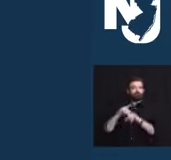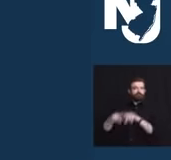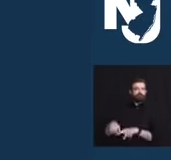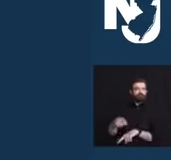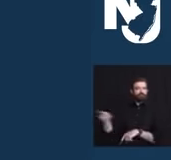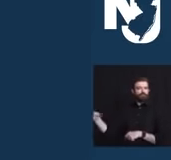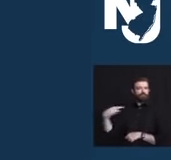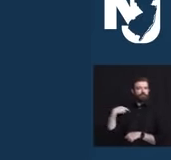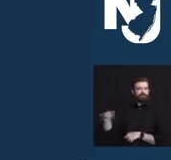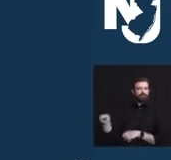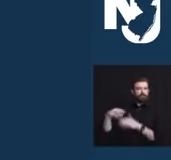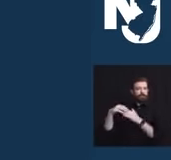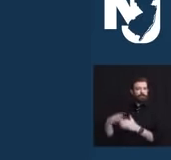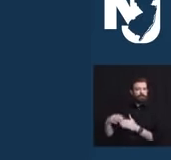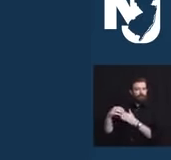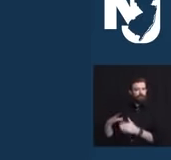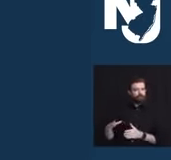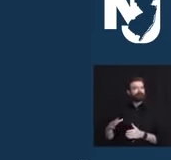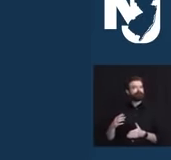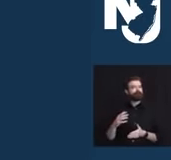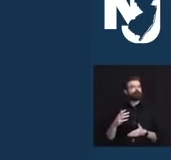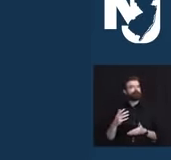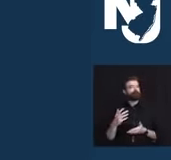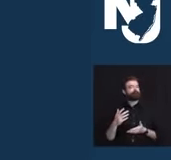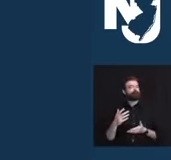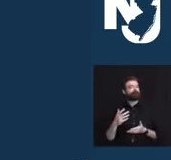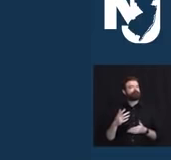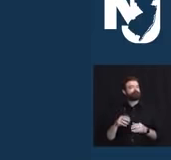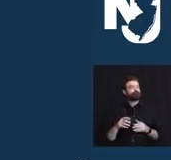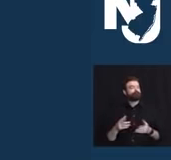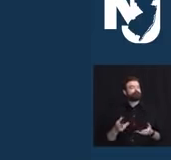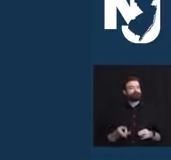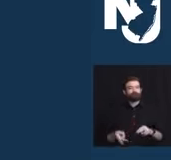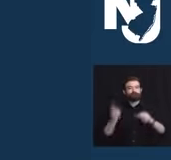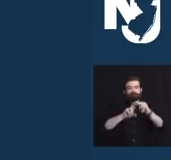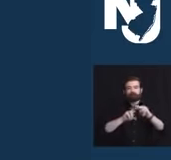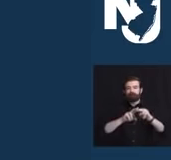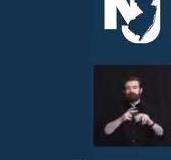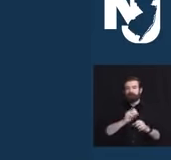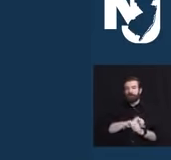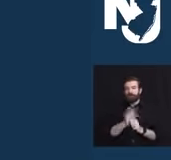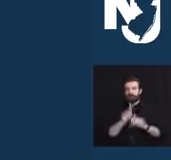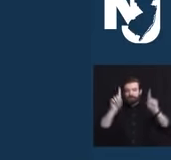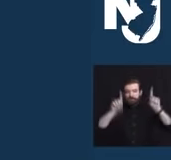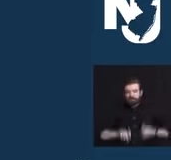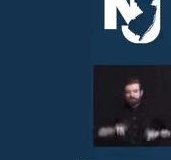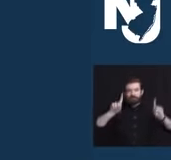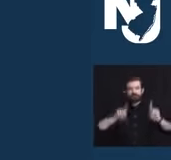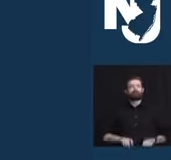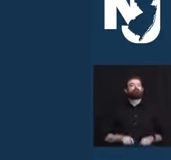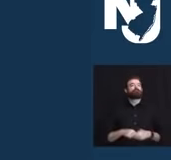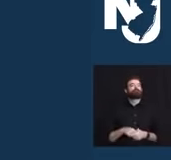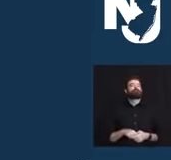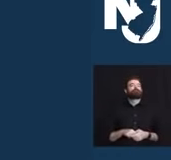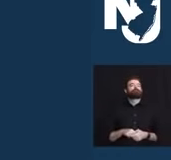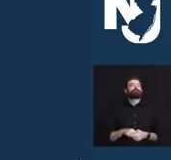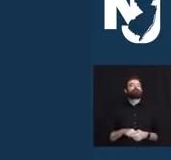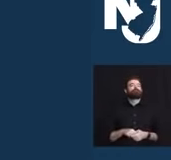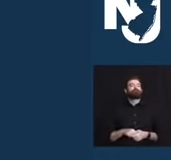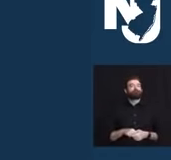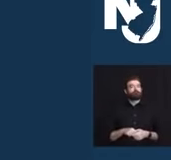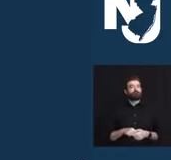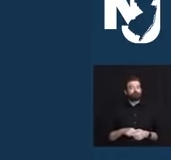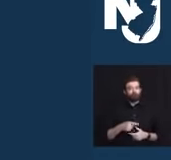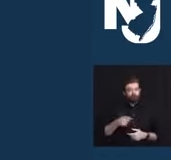And over the past 3 months, they have opened their doors to turn sanctuaries and community rooms into vaccination centers. These